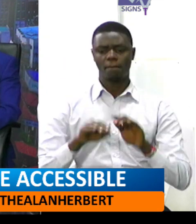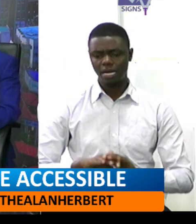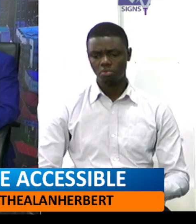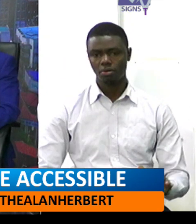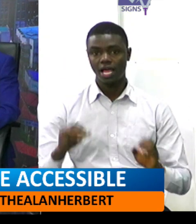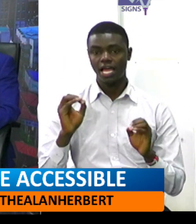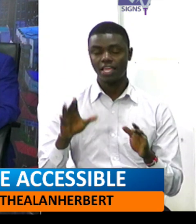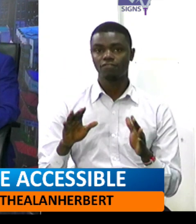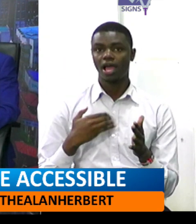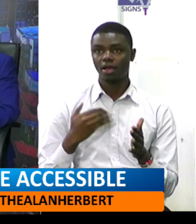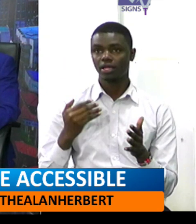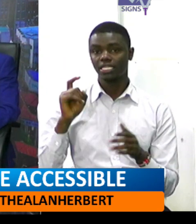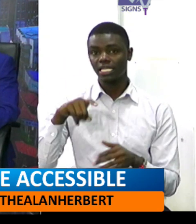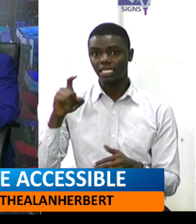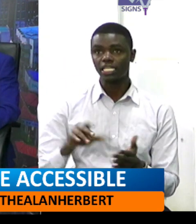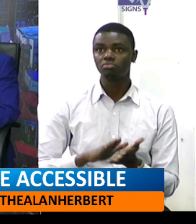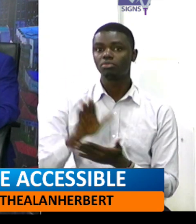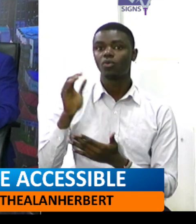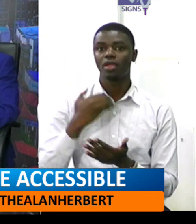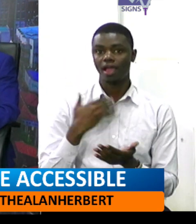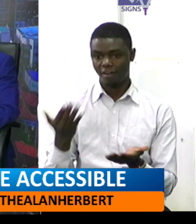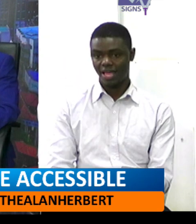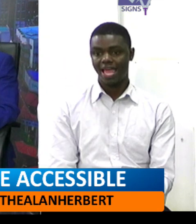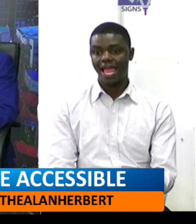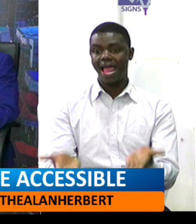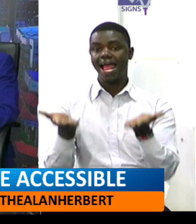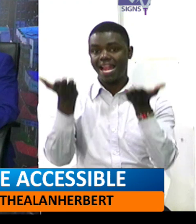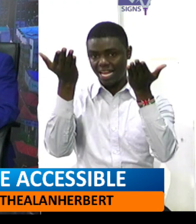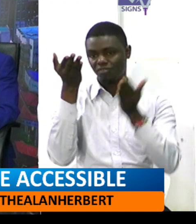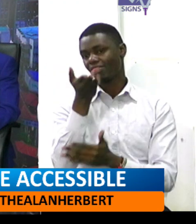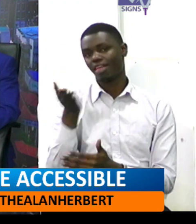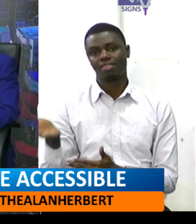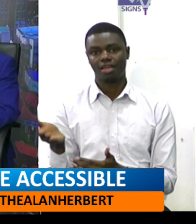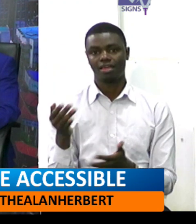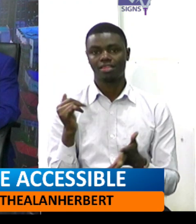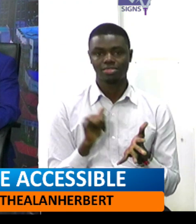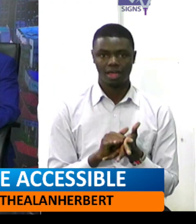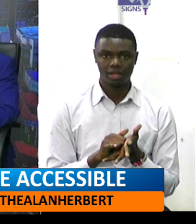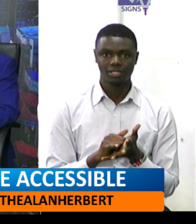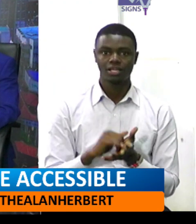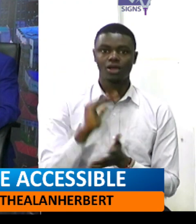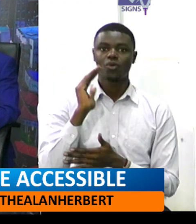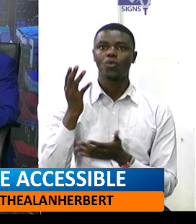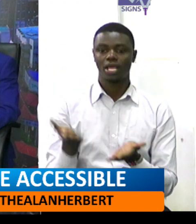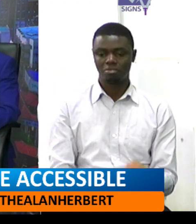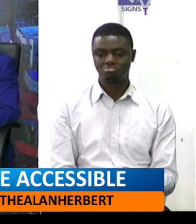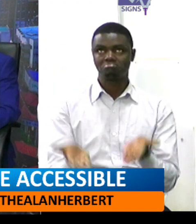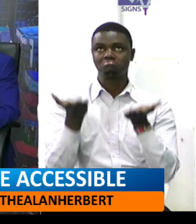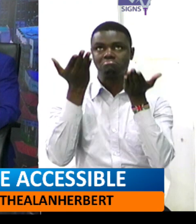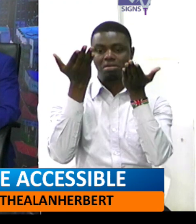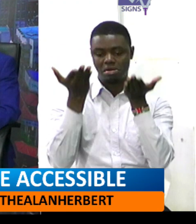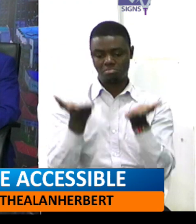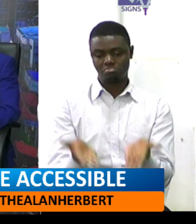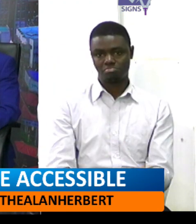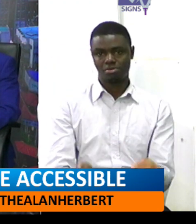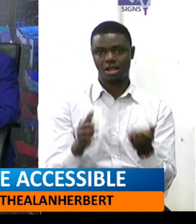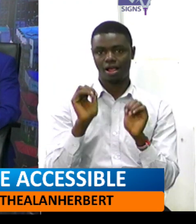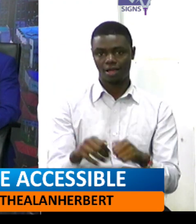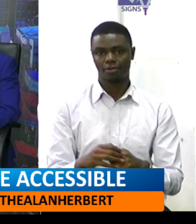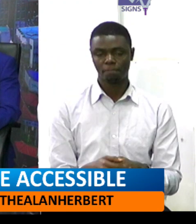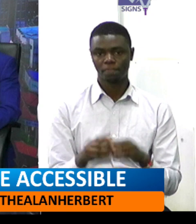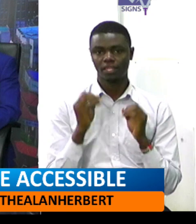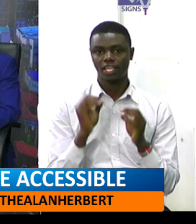up. Of course, we have escalators and lifts that would bring the customer up.